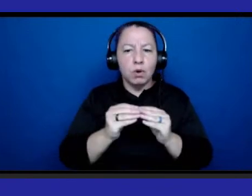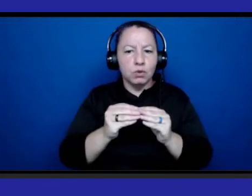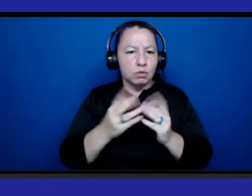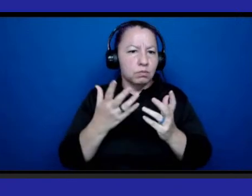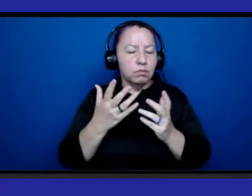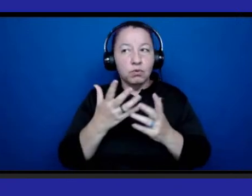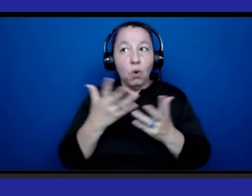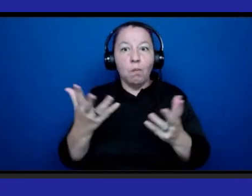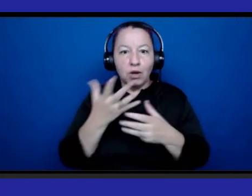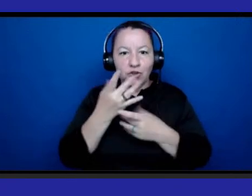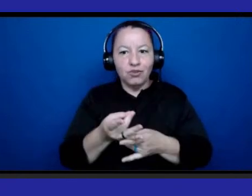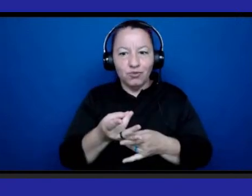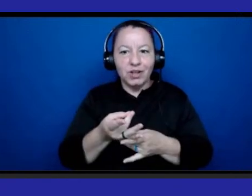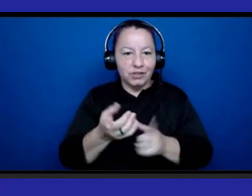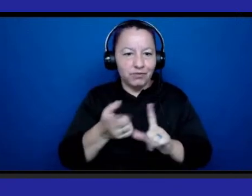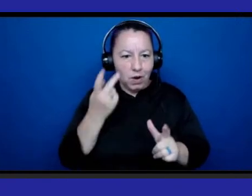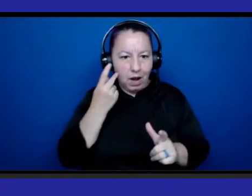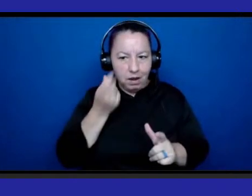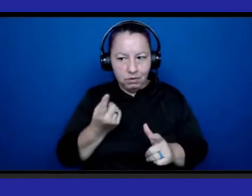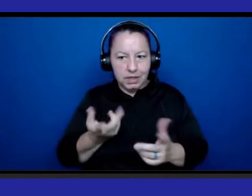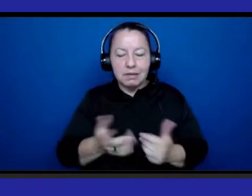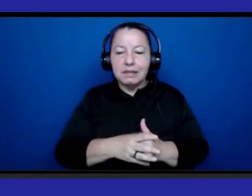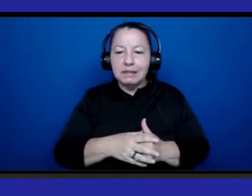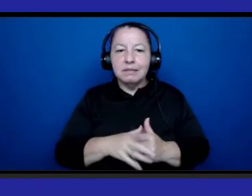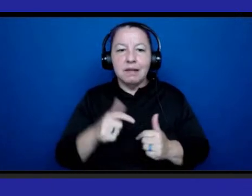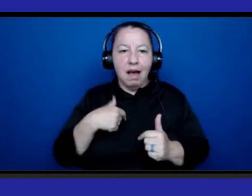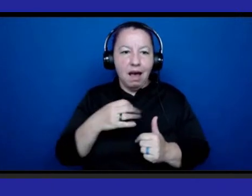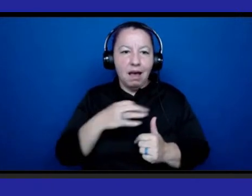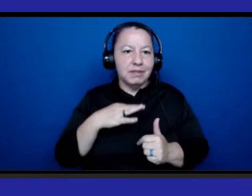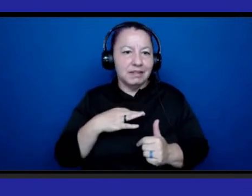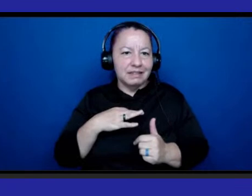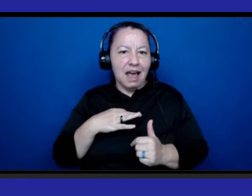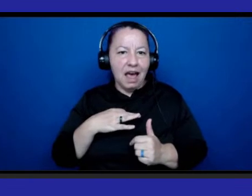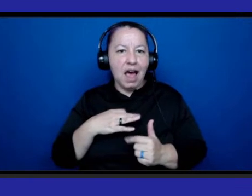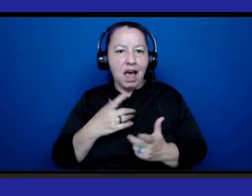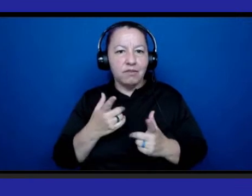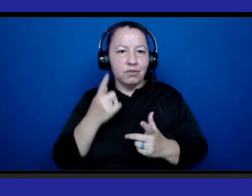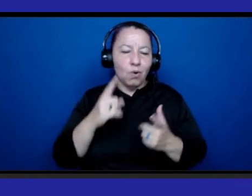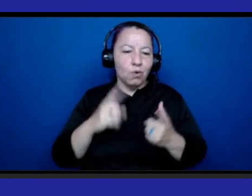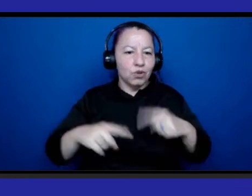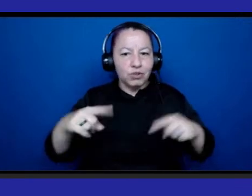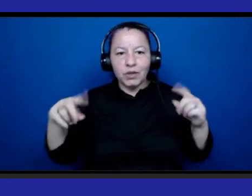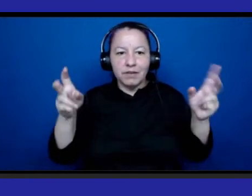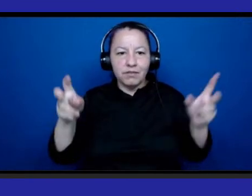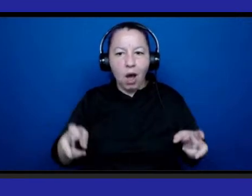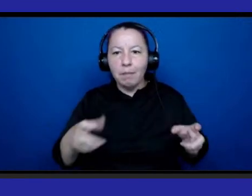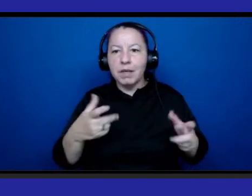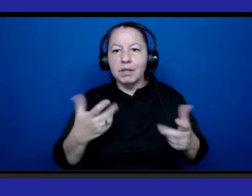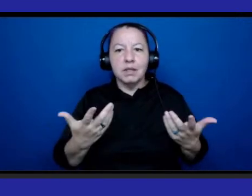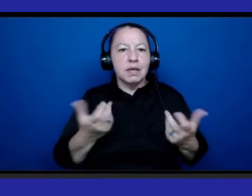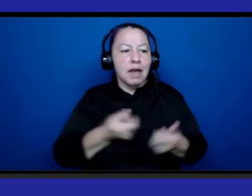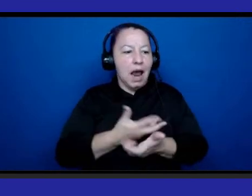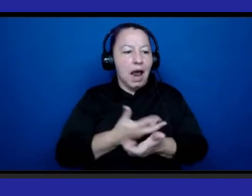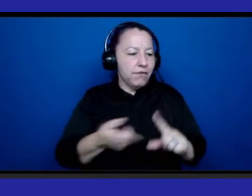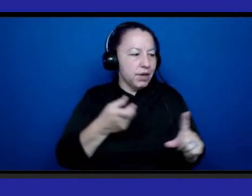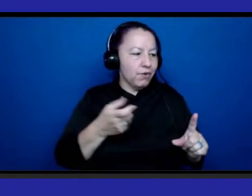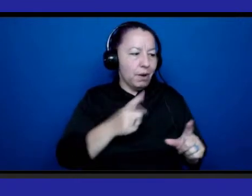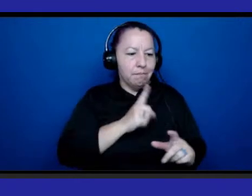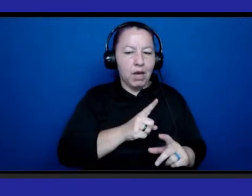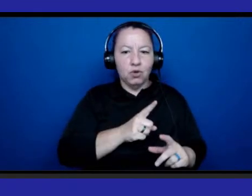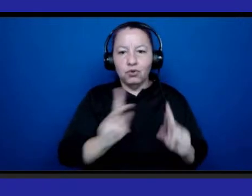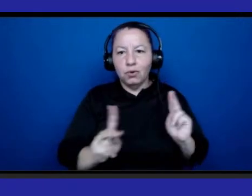gather among staff, and just the diversity of topics and everything from making sure that people